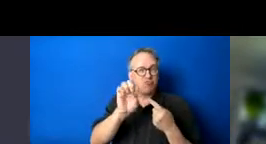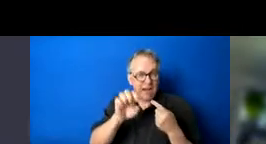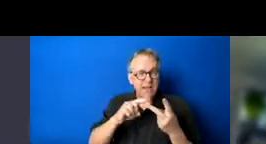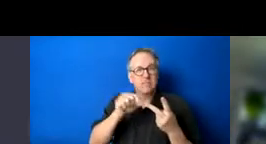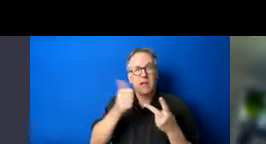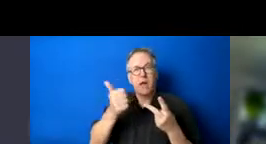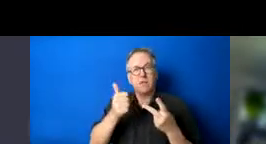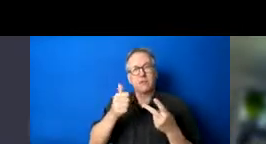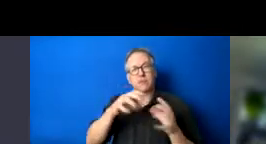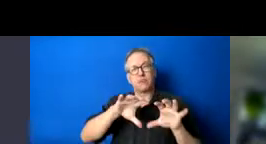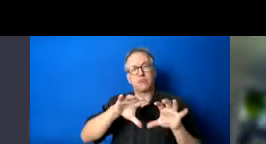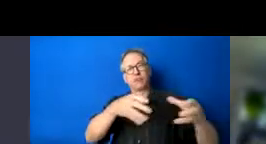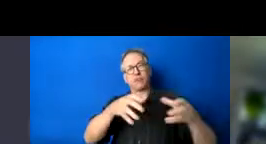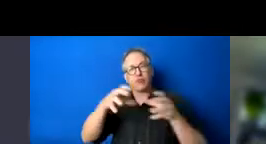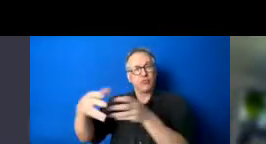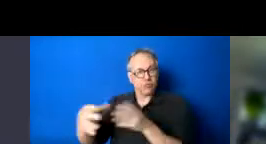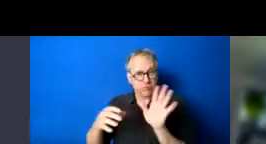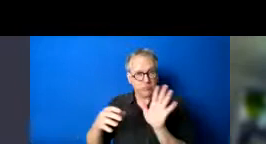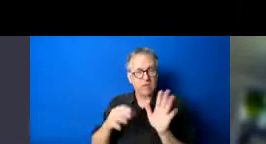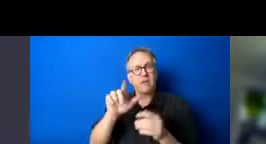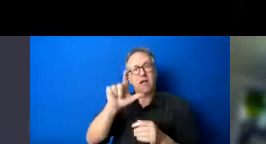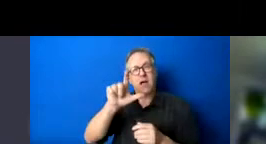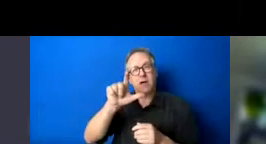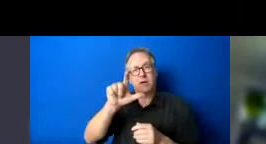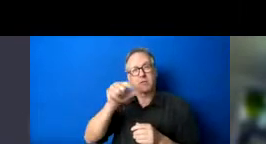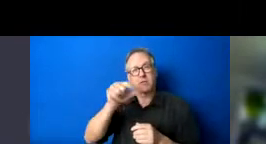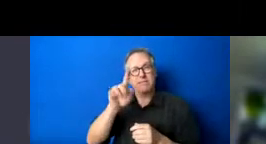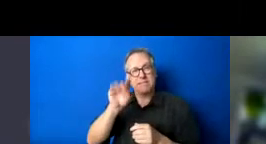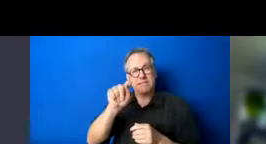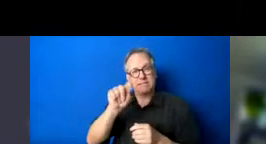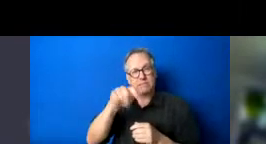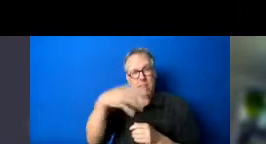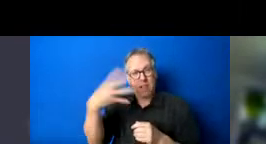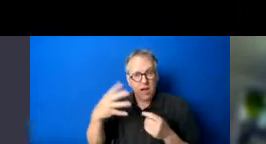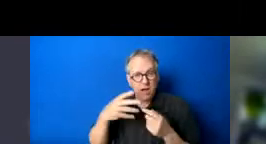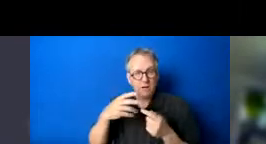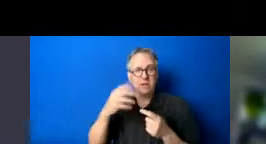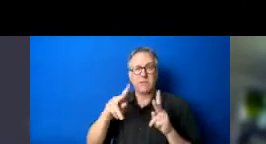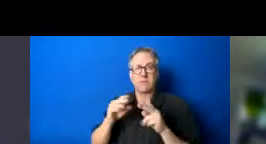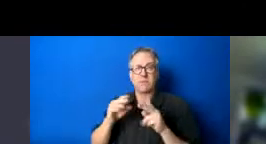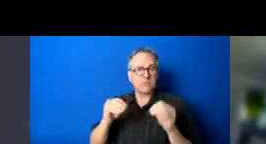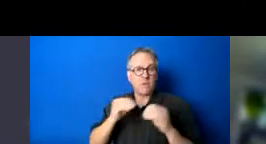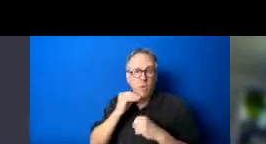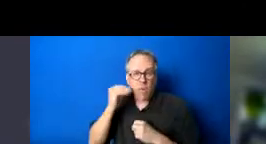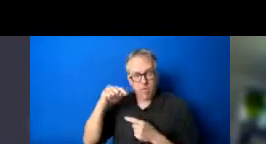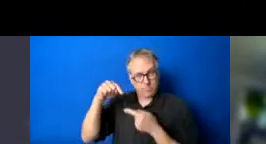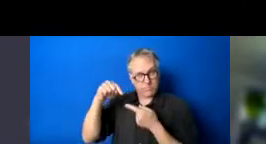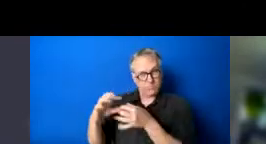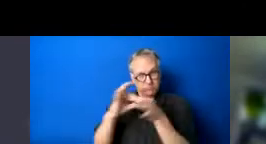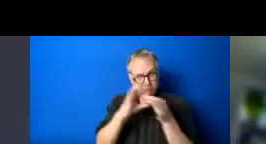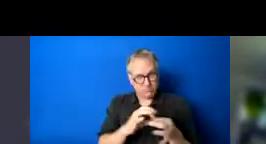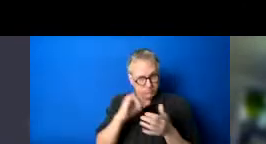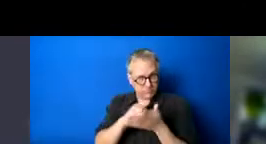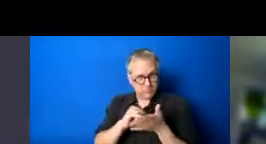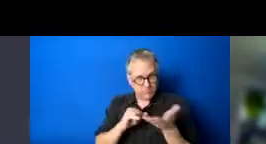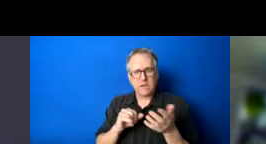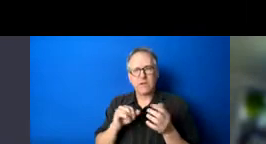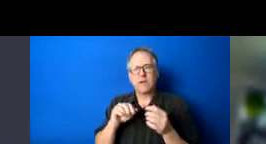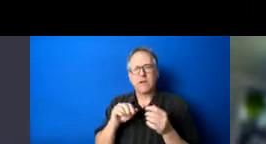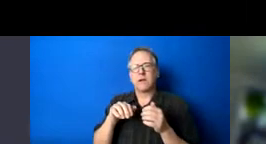identity groups, for example, LGBTQ+, folks that are homeless? And there's a